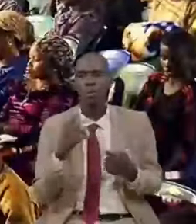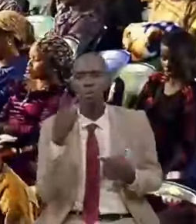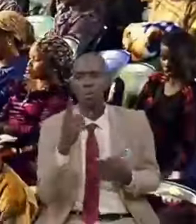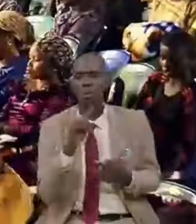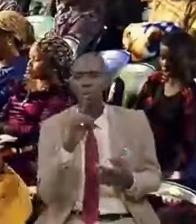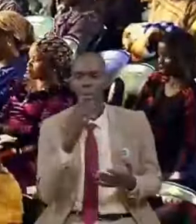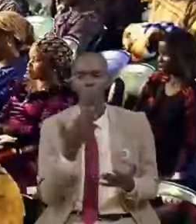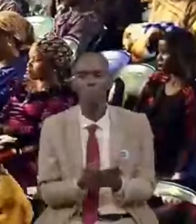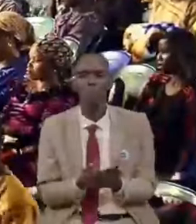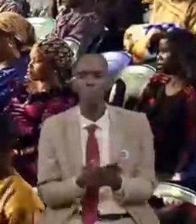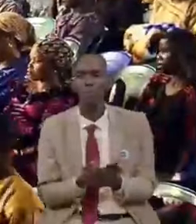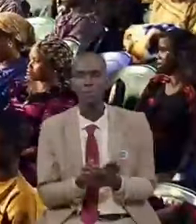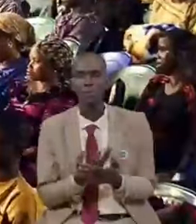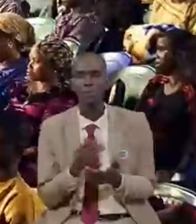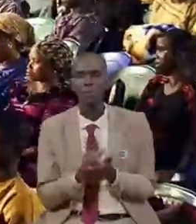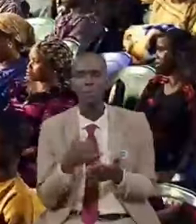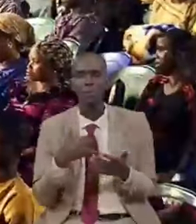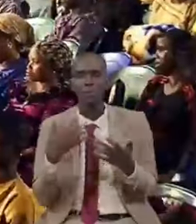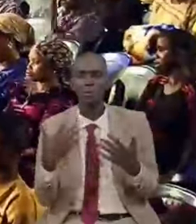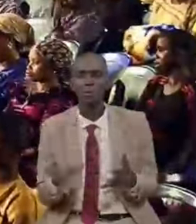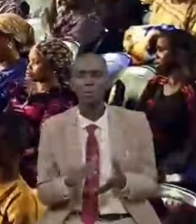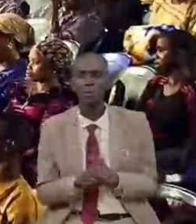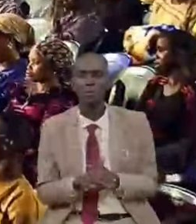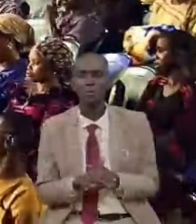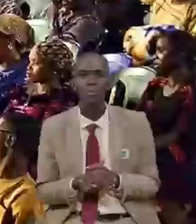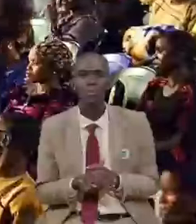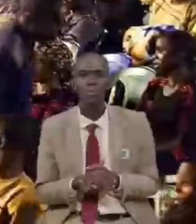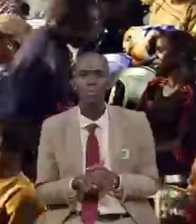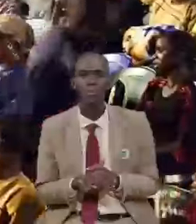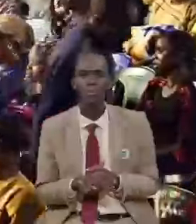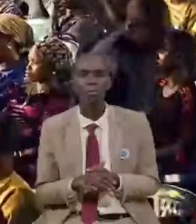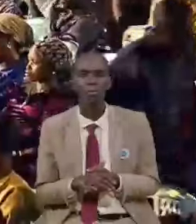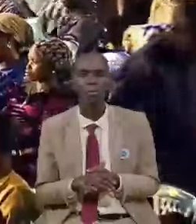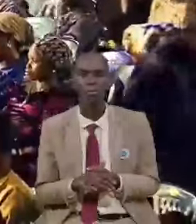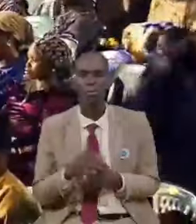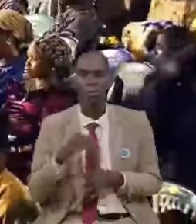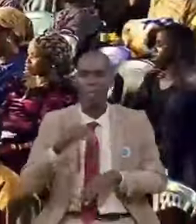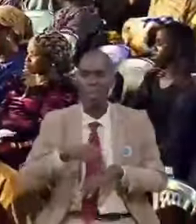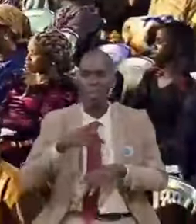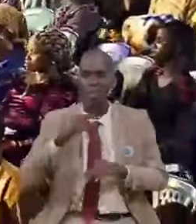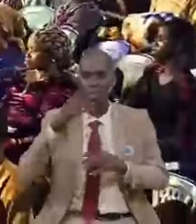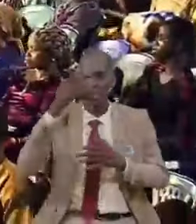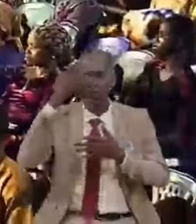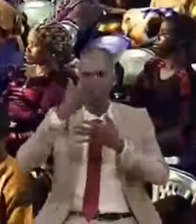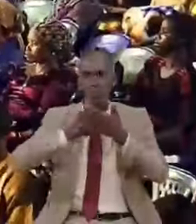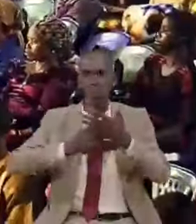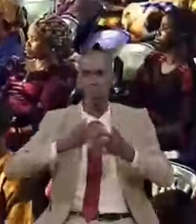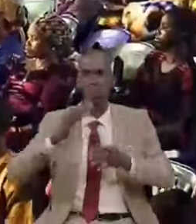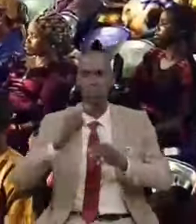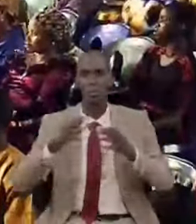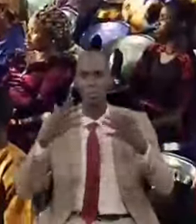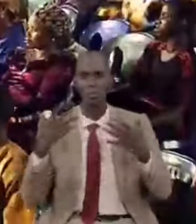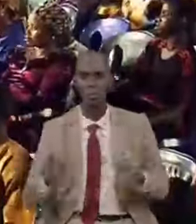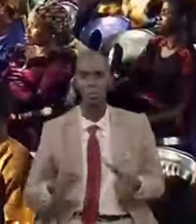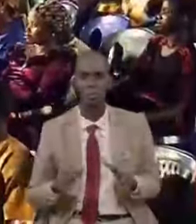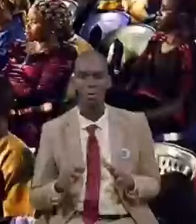from the back over there. From the front here, If you are finished canceling in your own